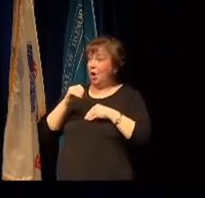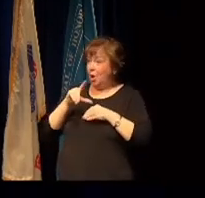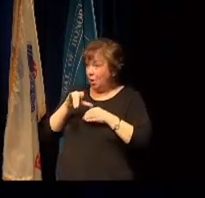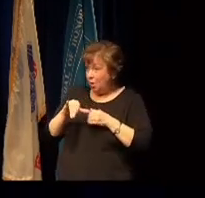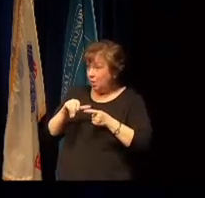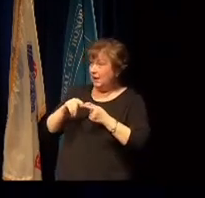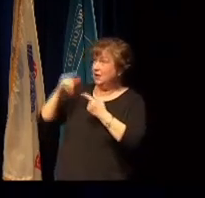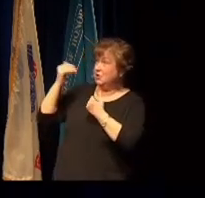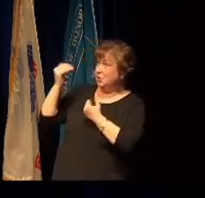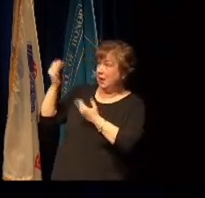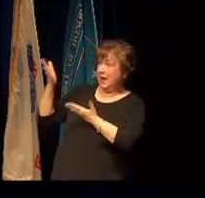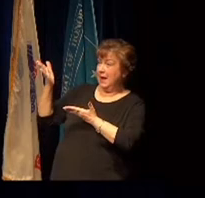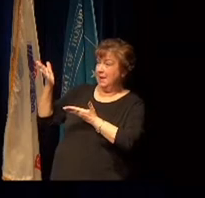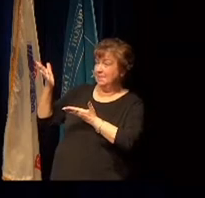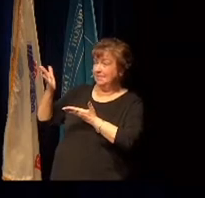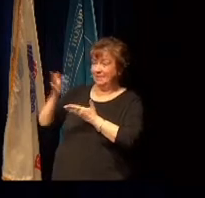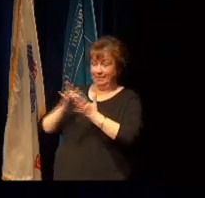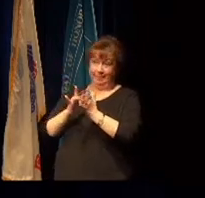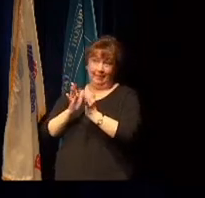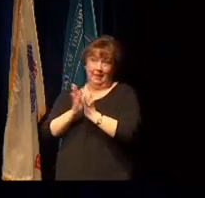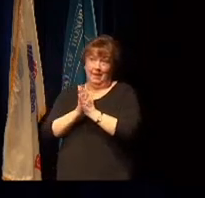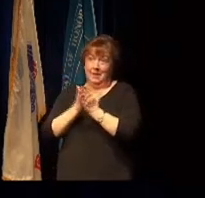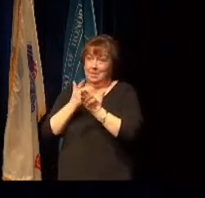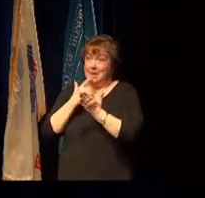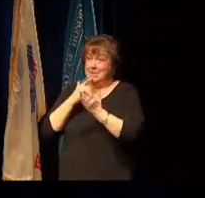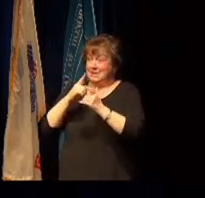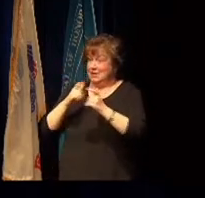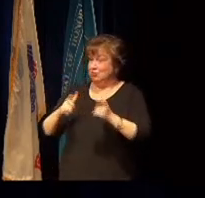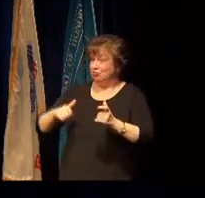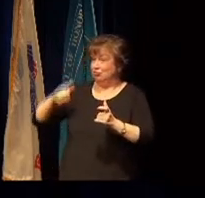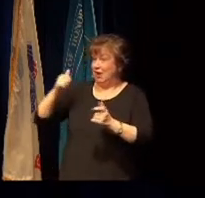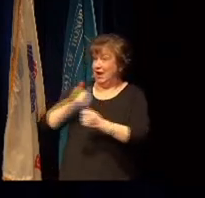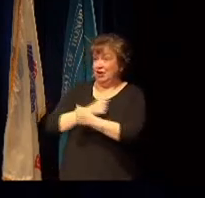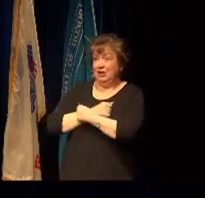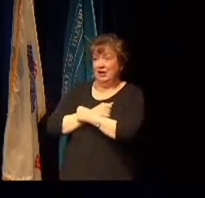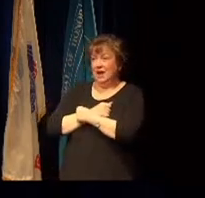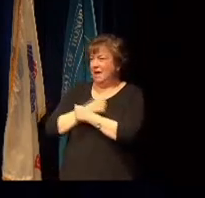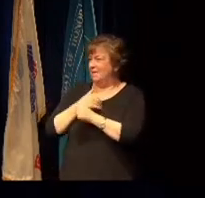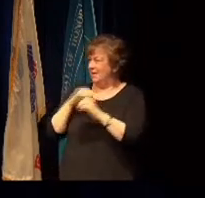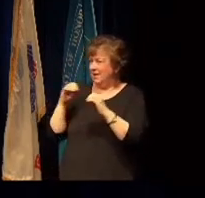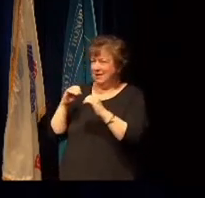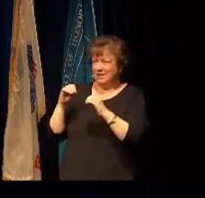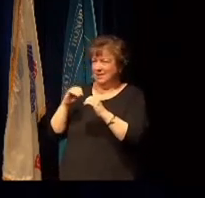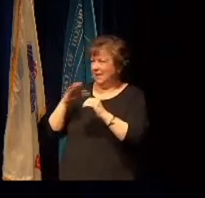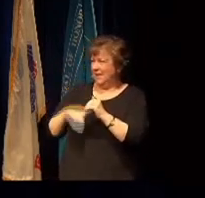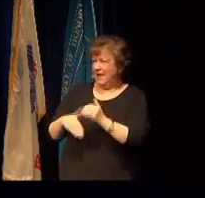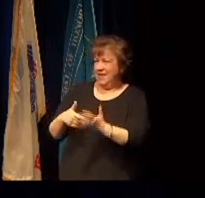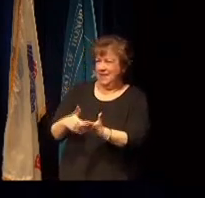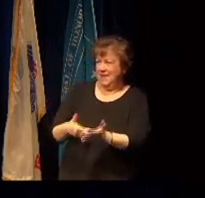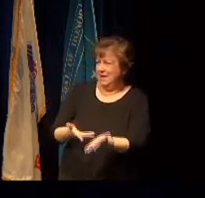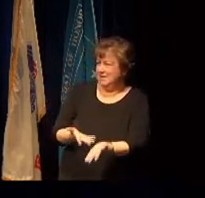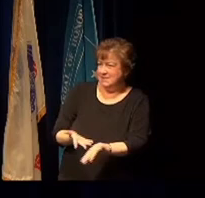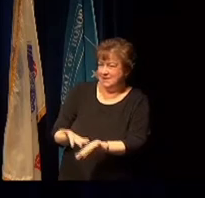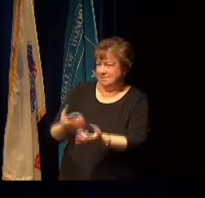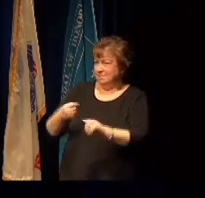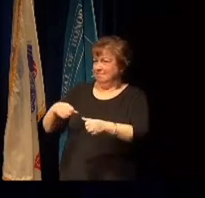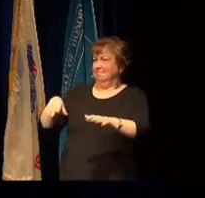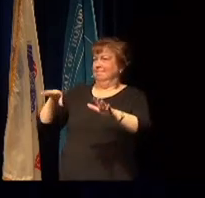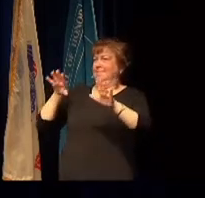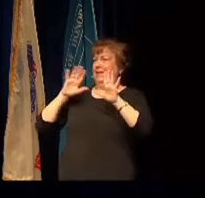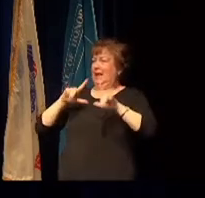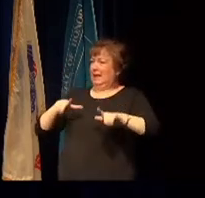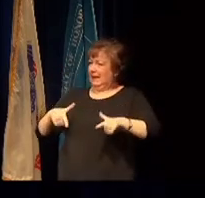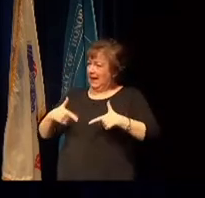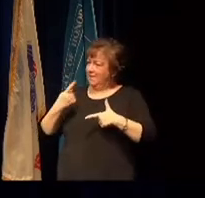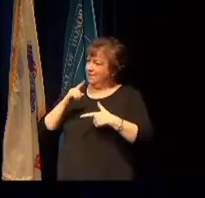says, greater love, as I said, hath no man than this, that a man lay down his life for his friends. Jesus laid